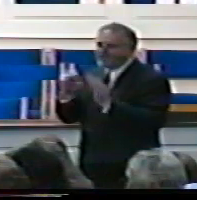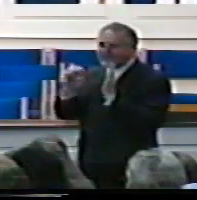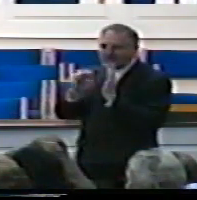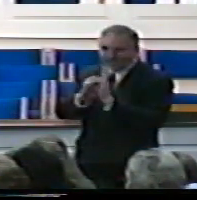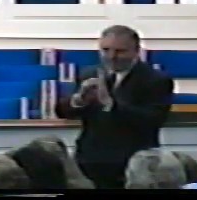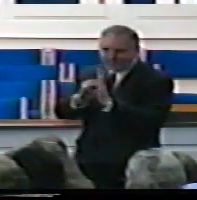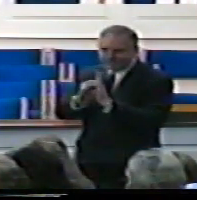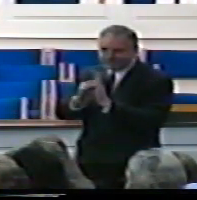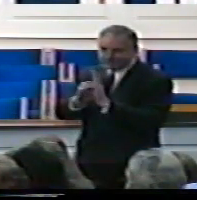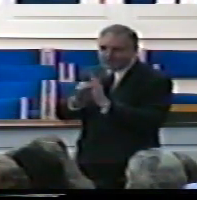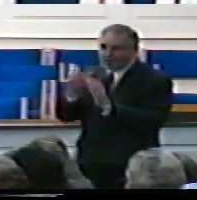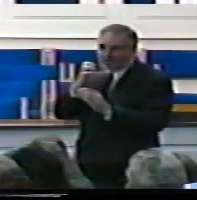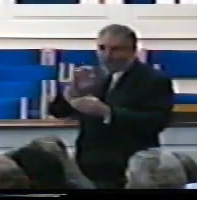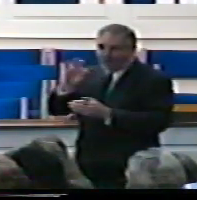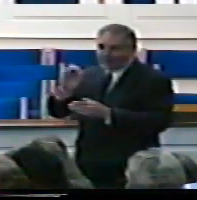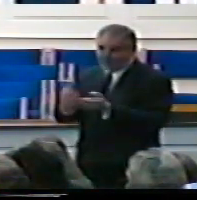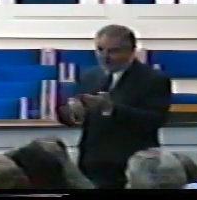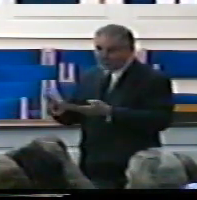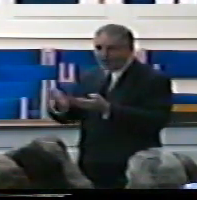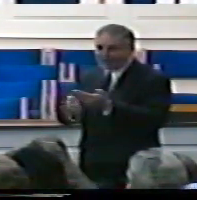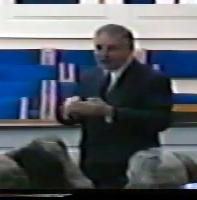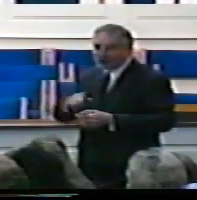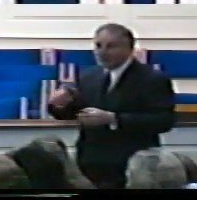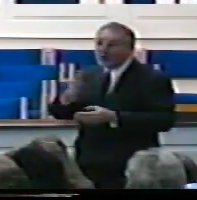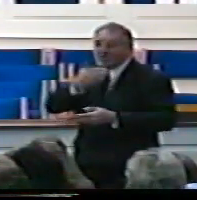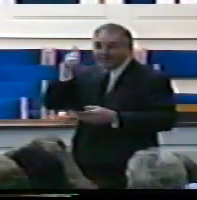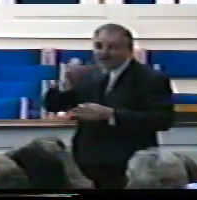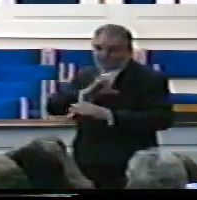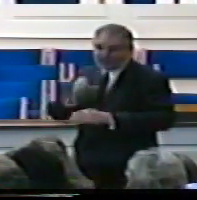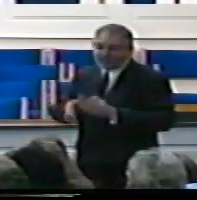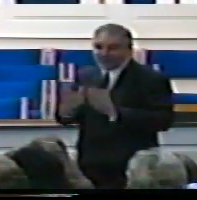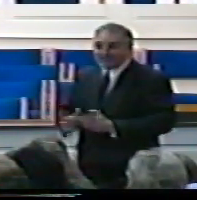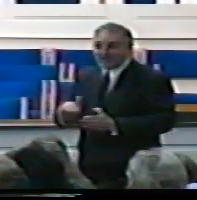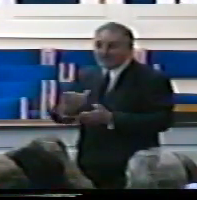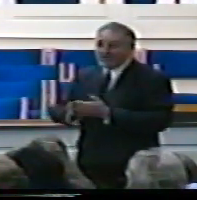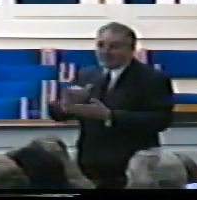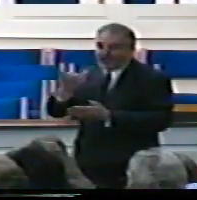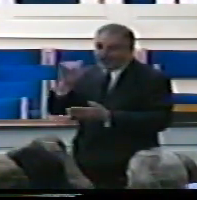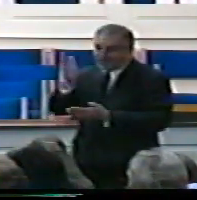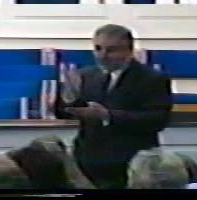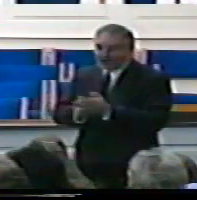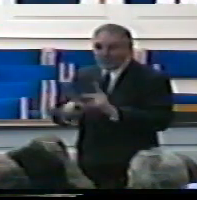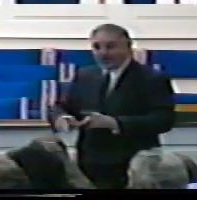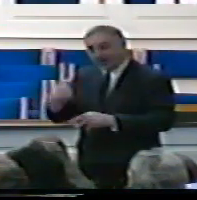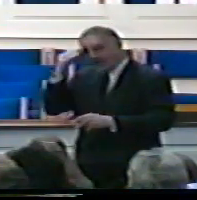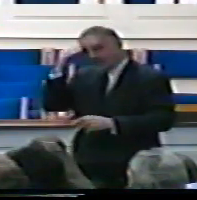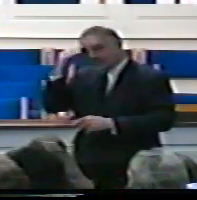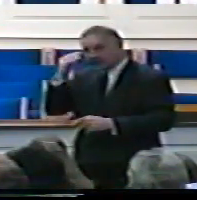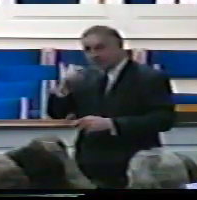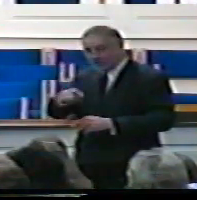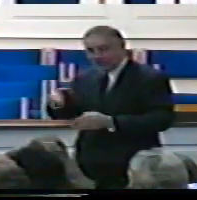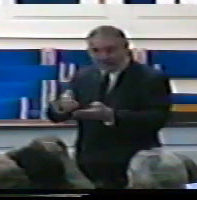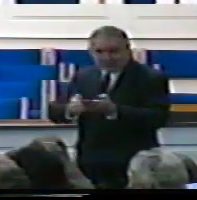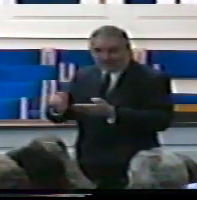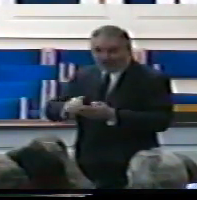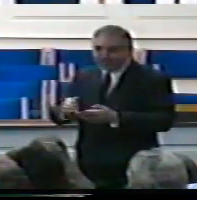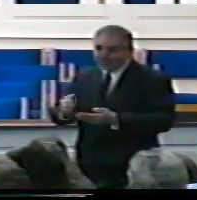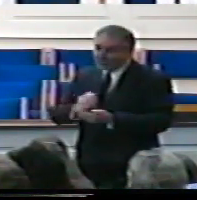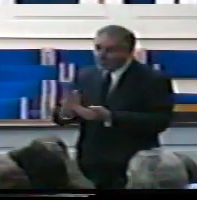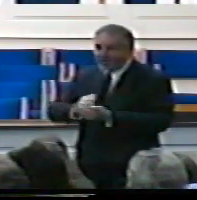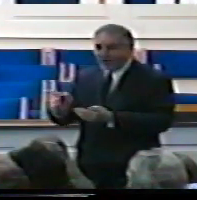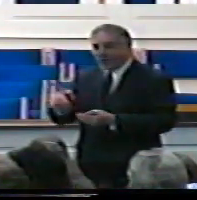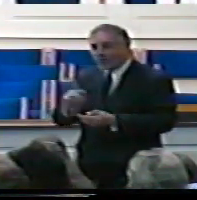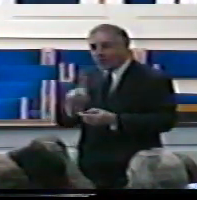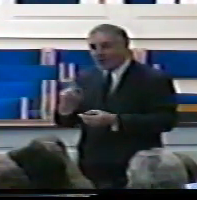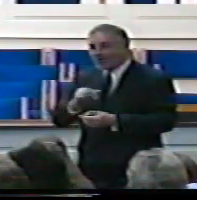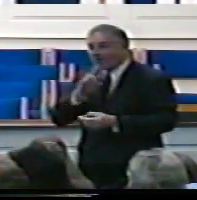somebody knows. Is that not right? And you're serving the Lord wherever you are. You may be serving at home. You may be serving